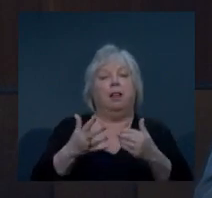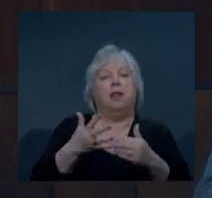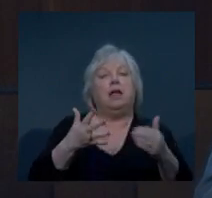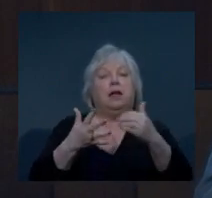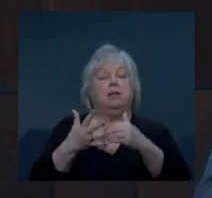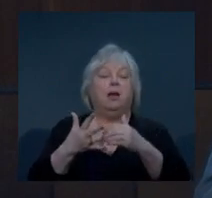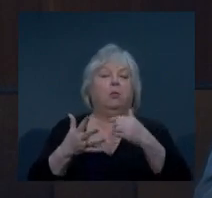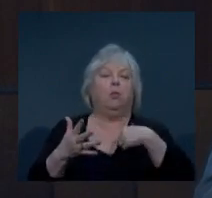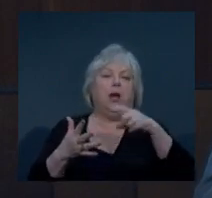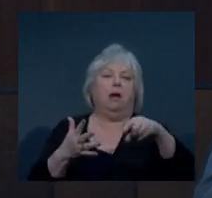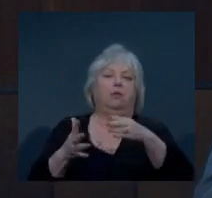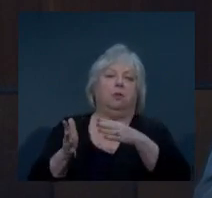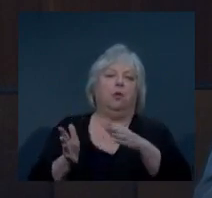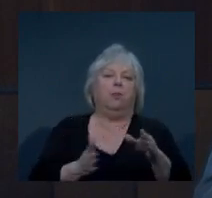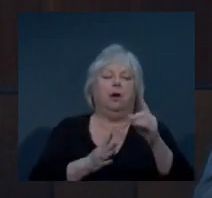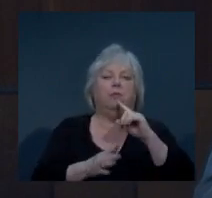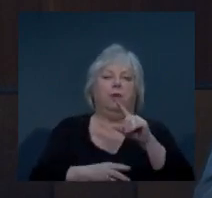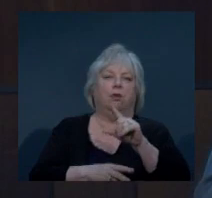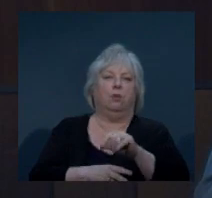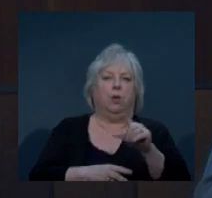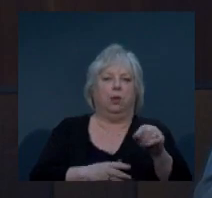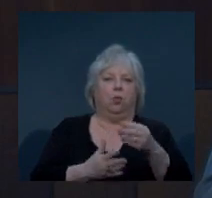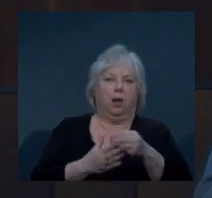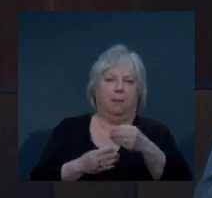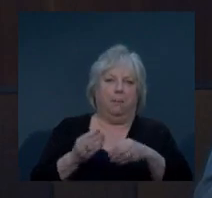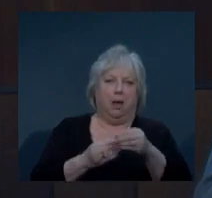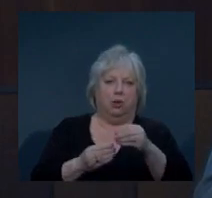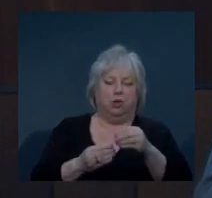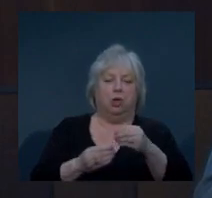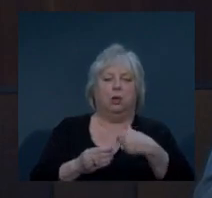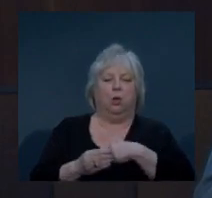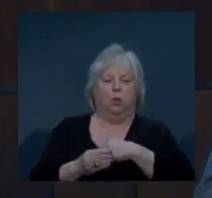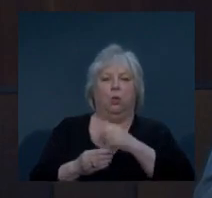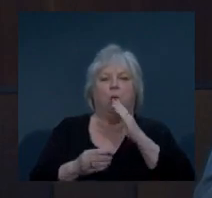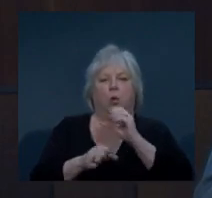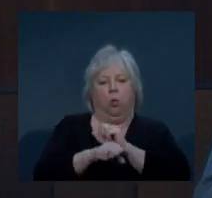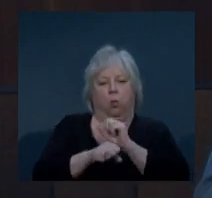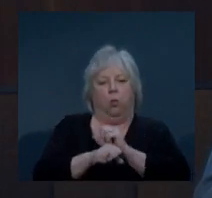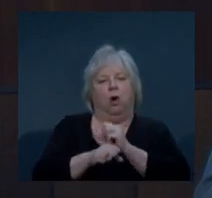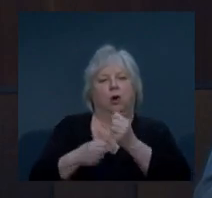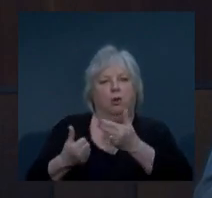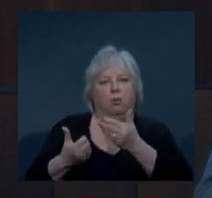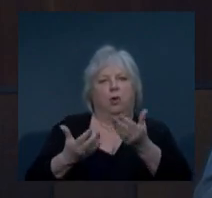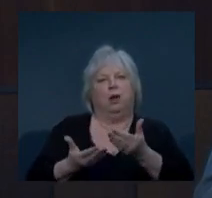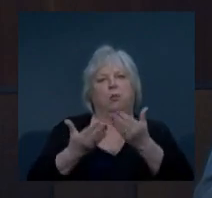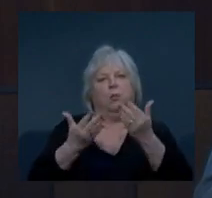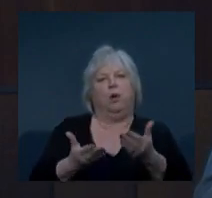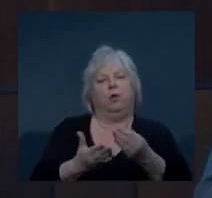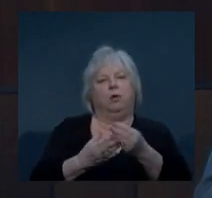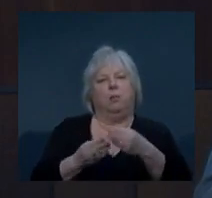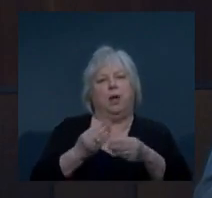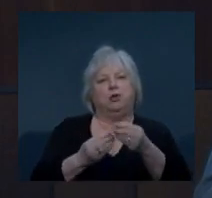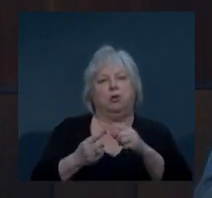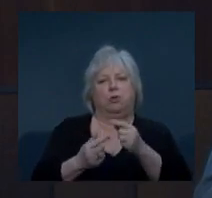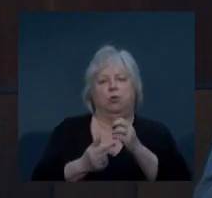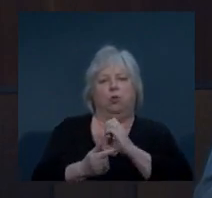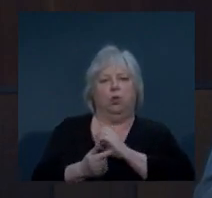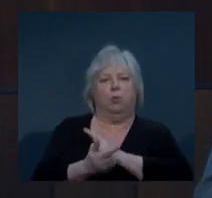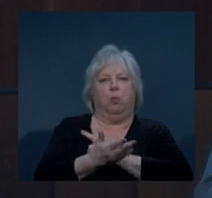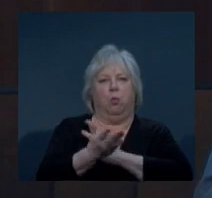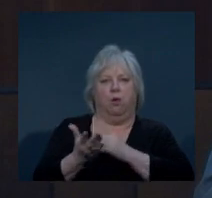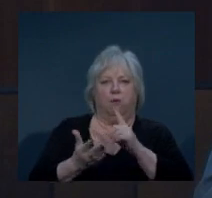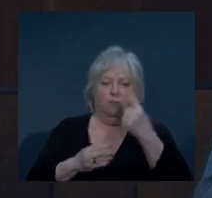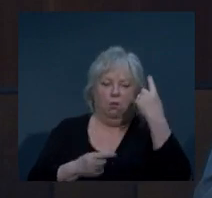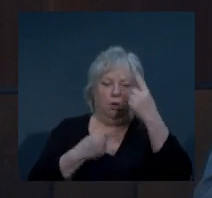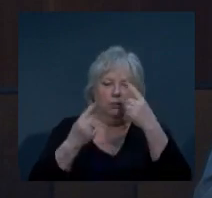the 2020 budget. That we will work to bring a proposed budget to the board for consideration. We definitely